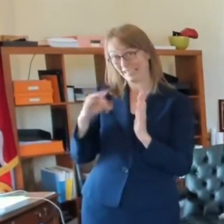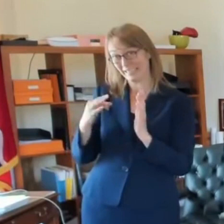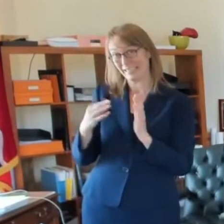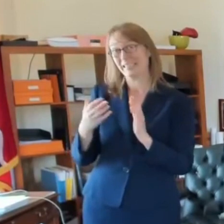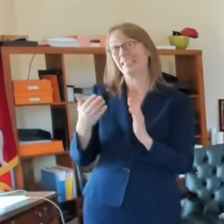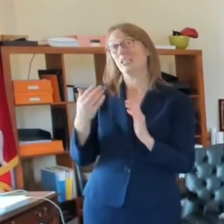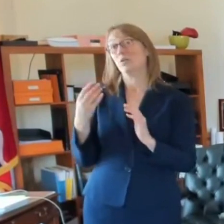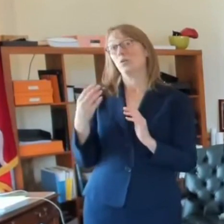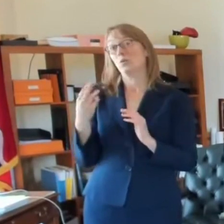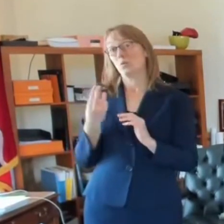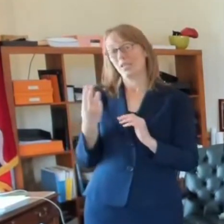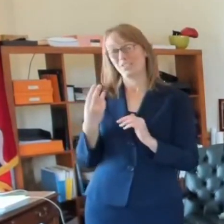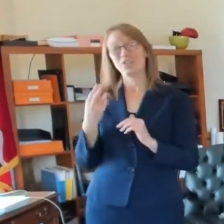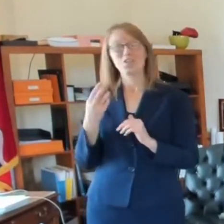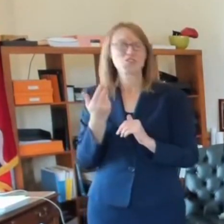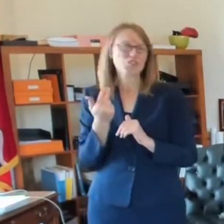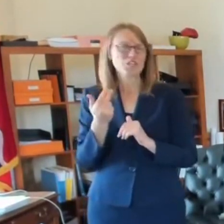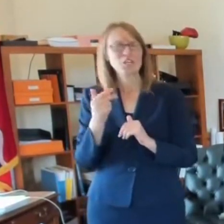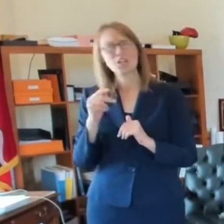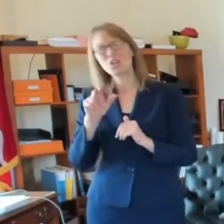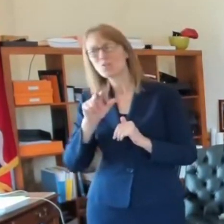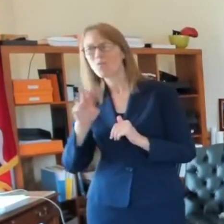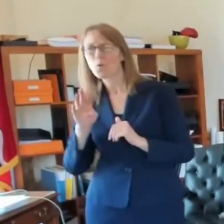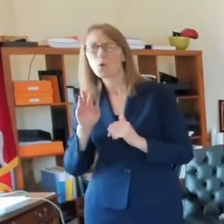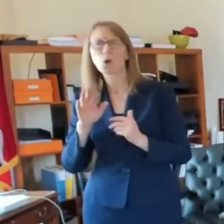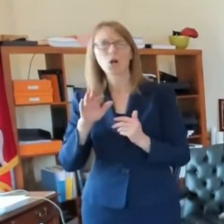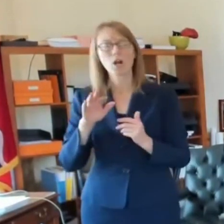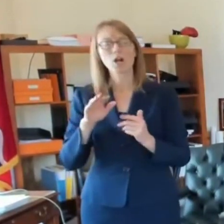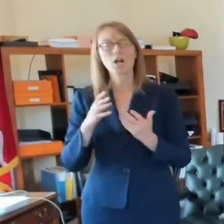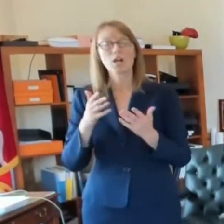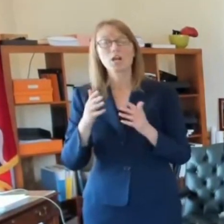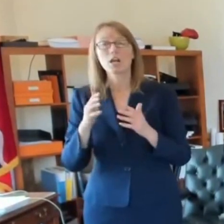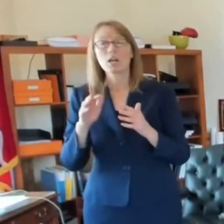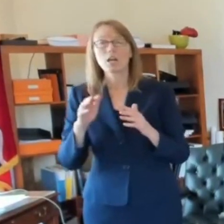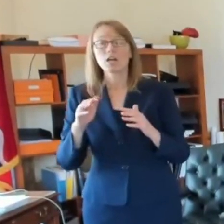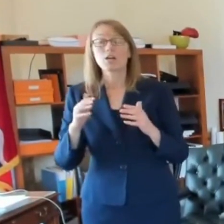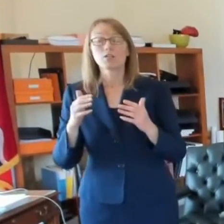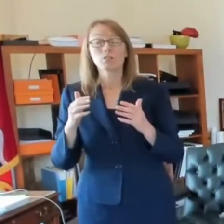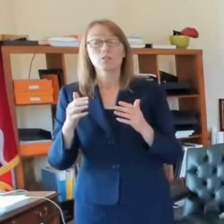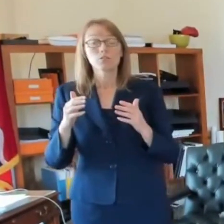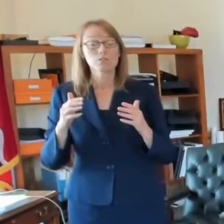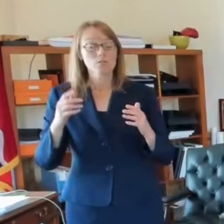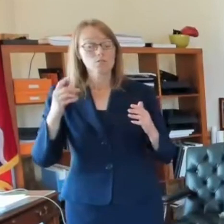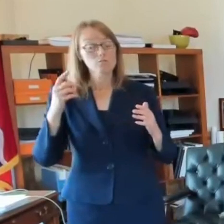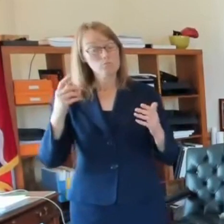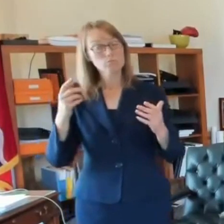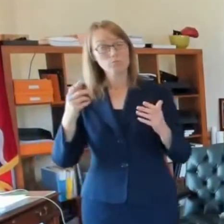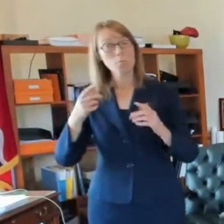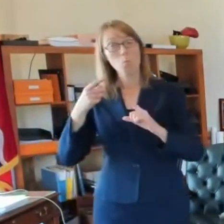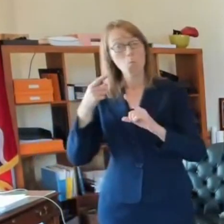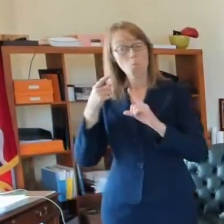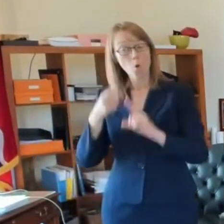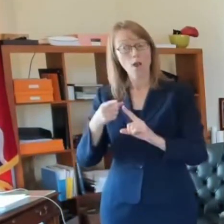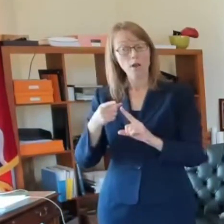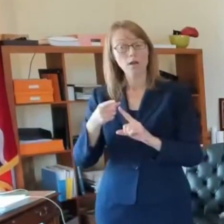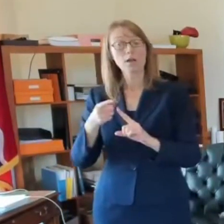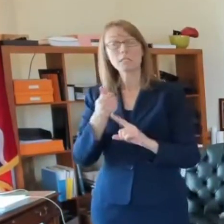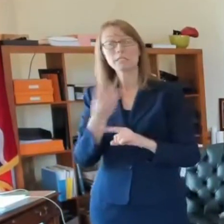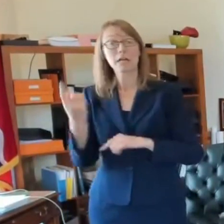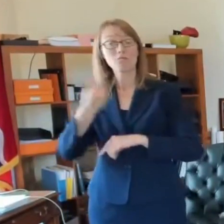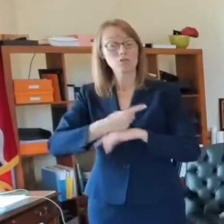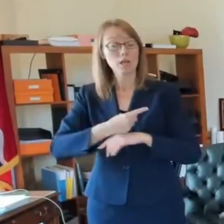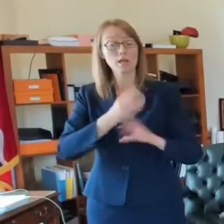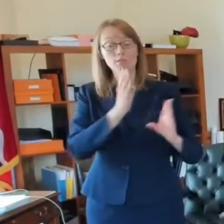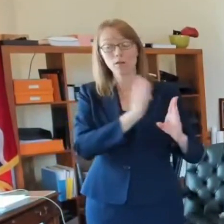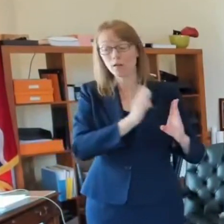34, 13, 34. So we had a stretch below 40 for a while, and now we've had 2